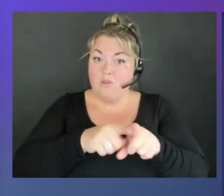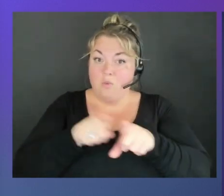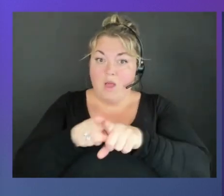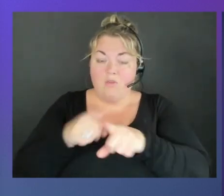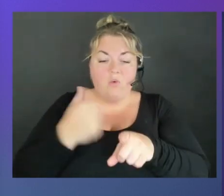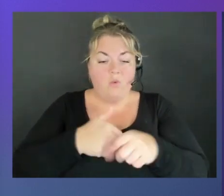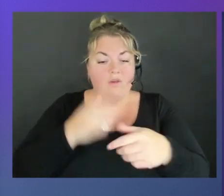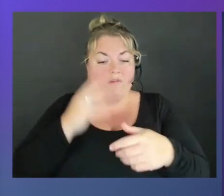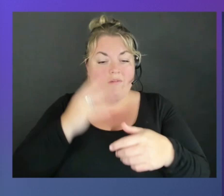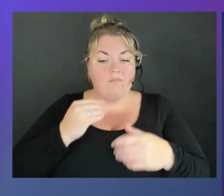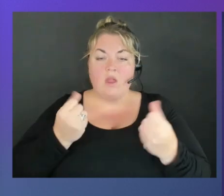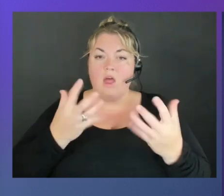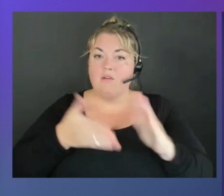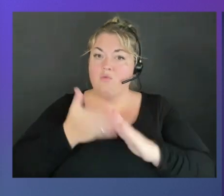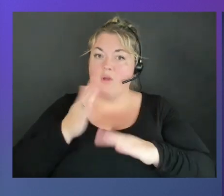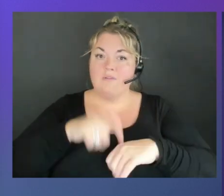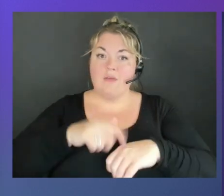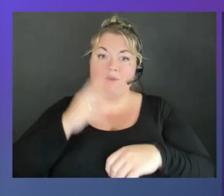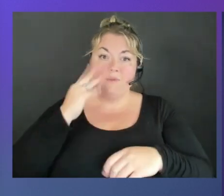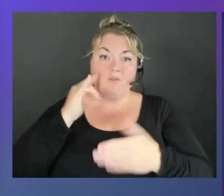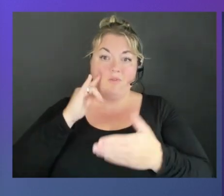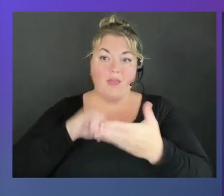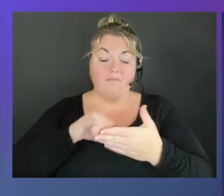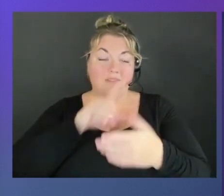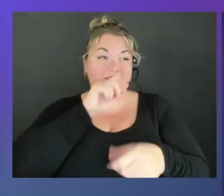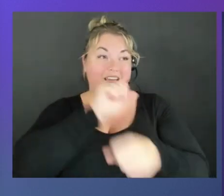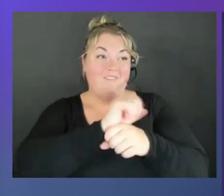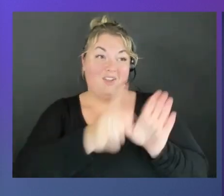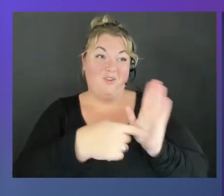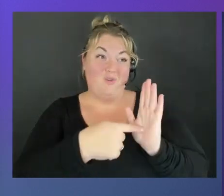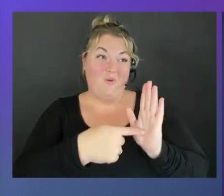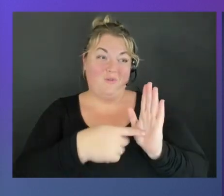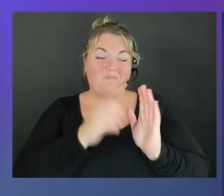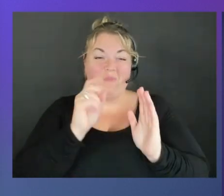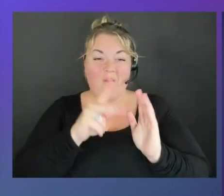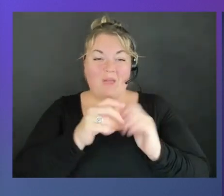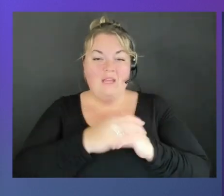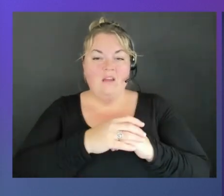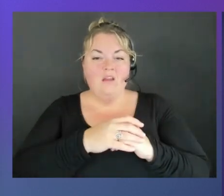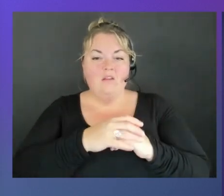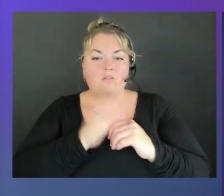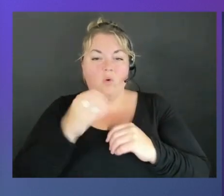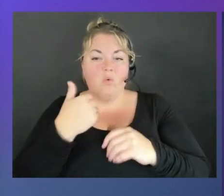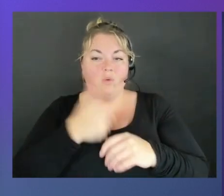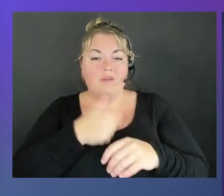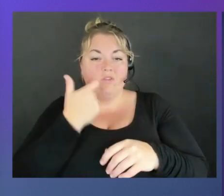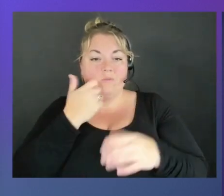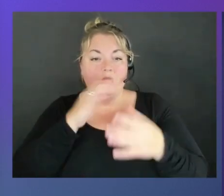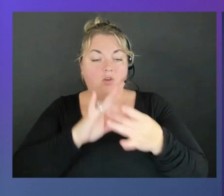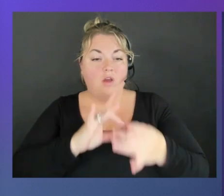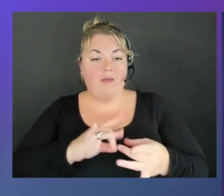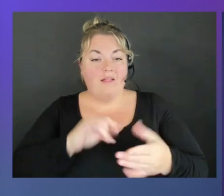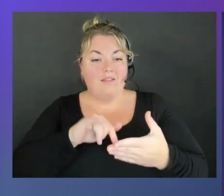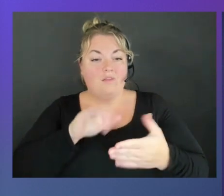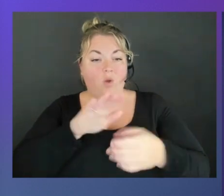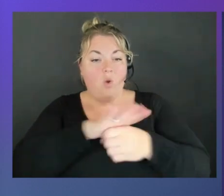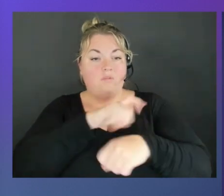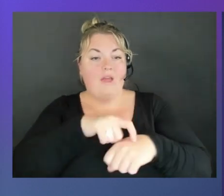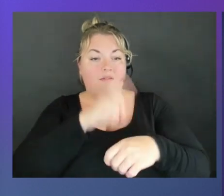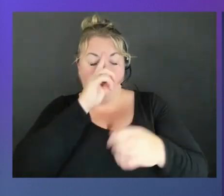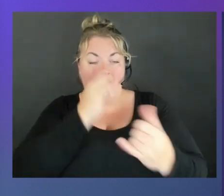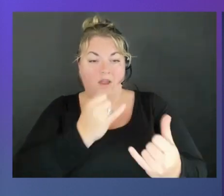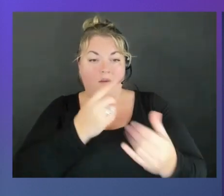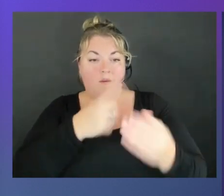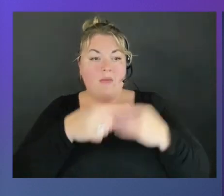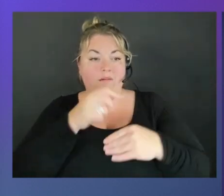with this. It definitively shows. Okay, so we've just been talking this whole time, for now, about